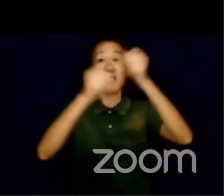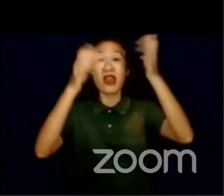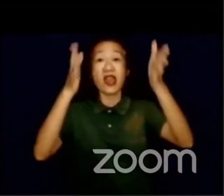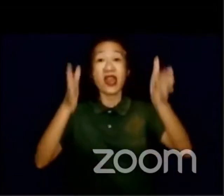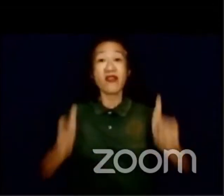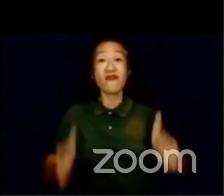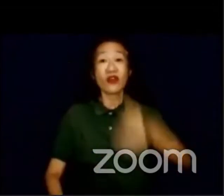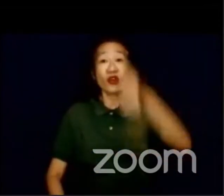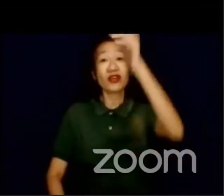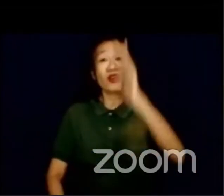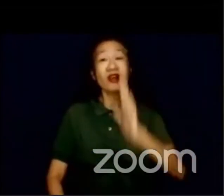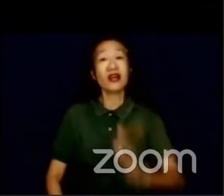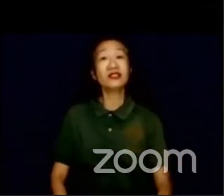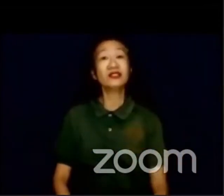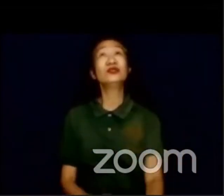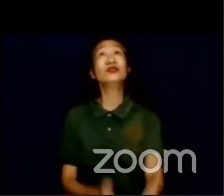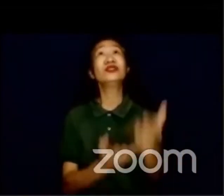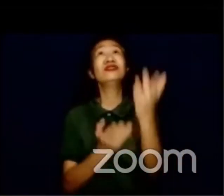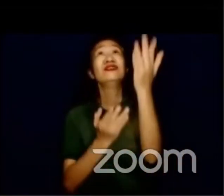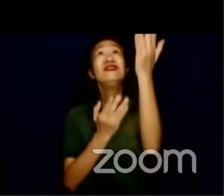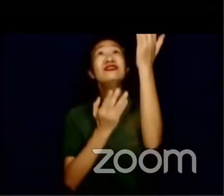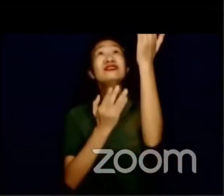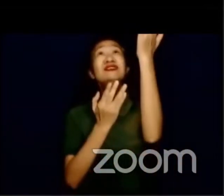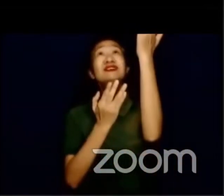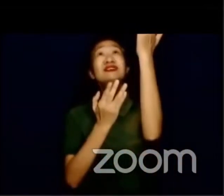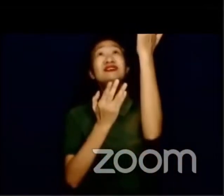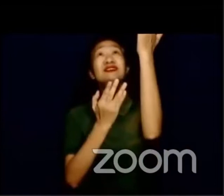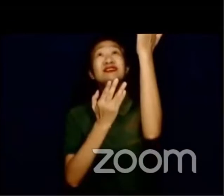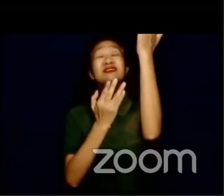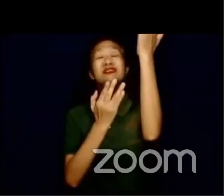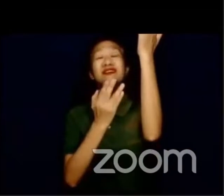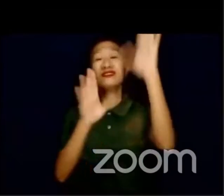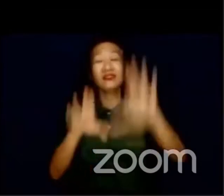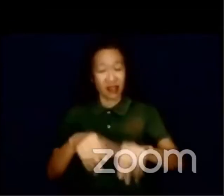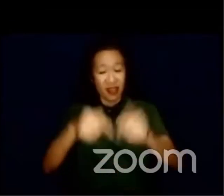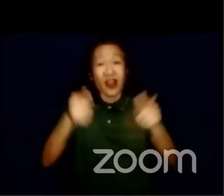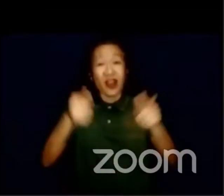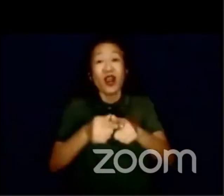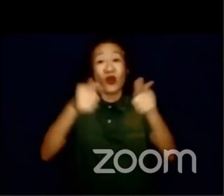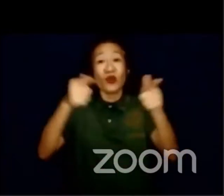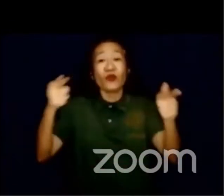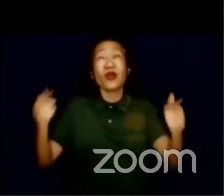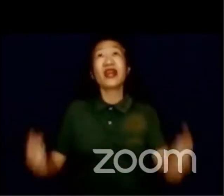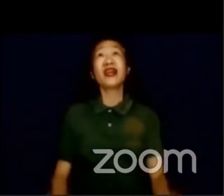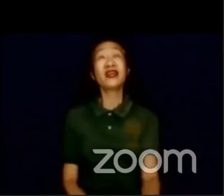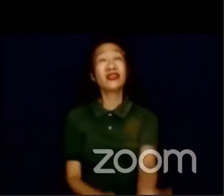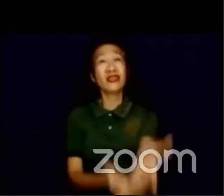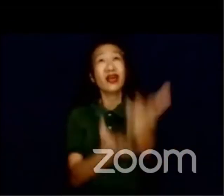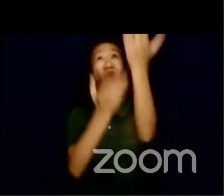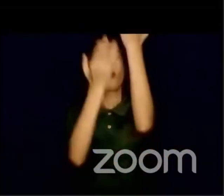soul, my Savior God, to thee.